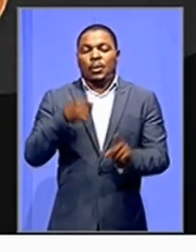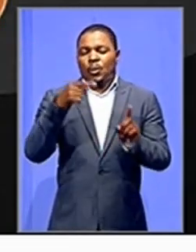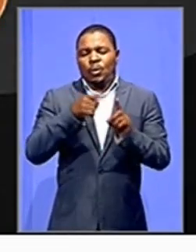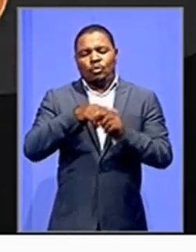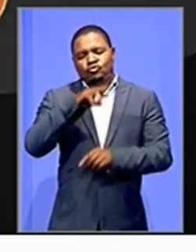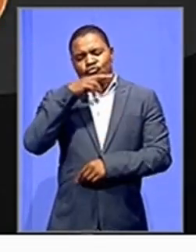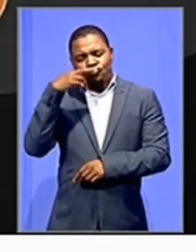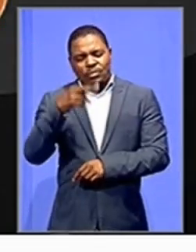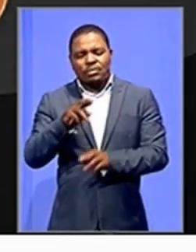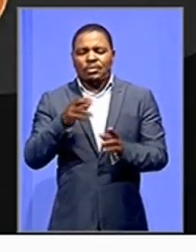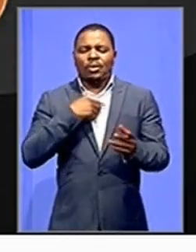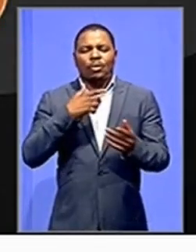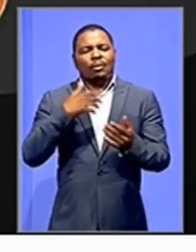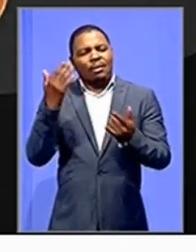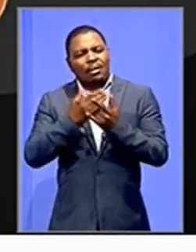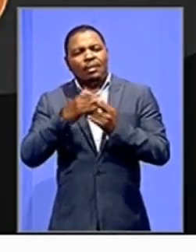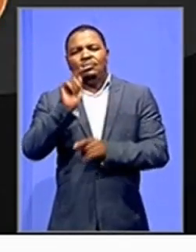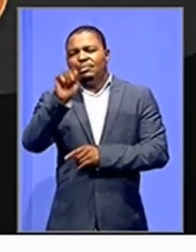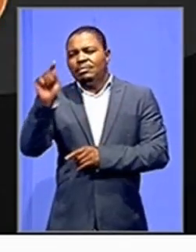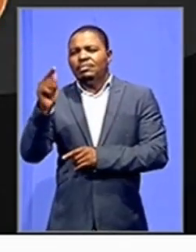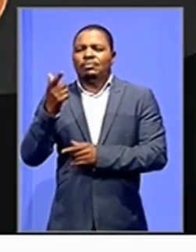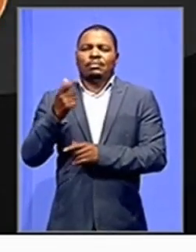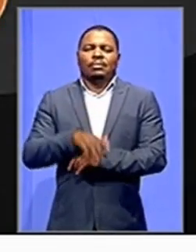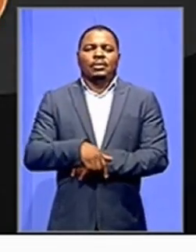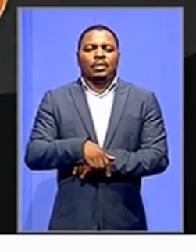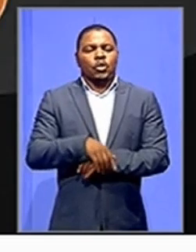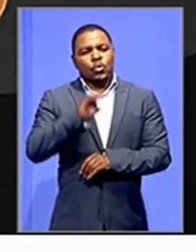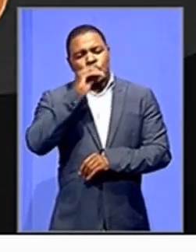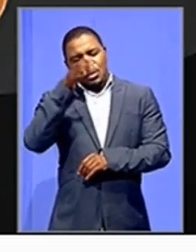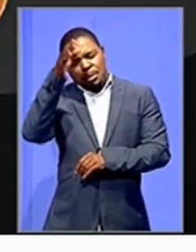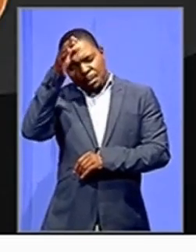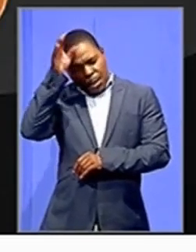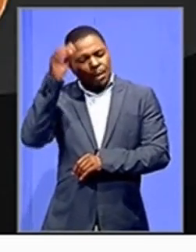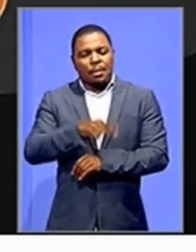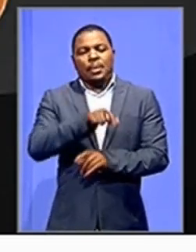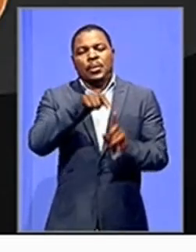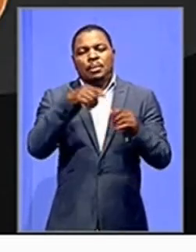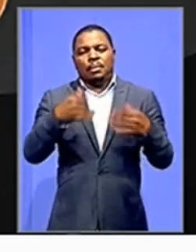He was just really into the sport. He was into current affairs.